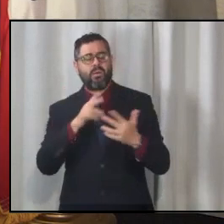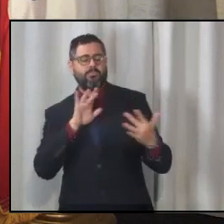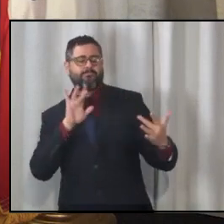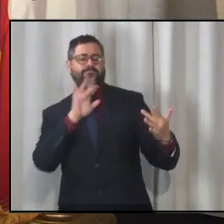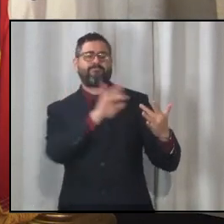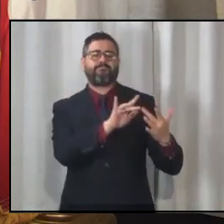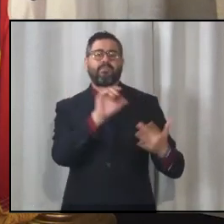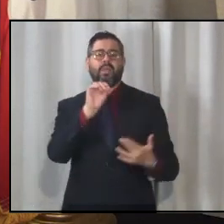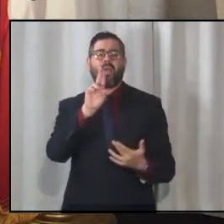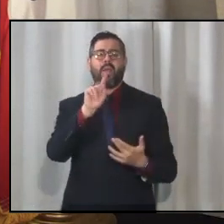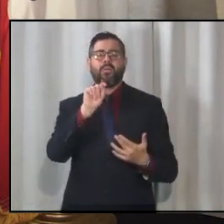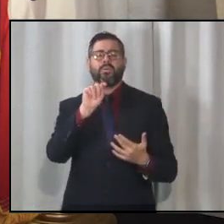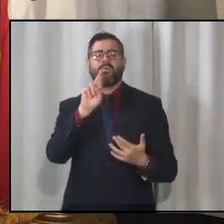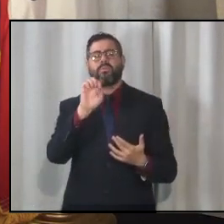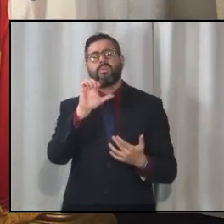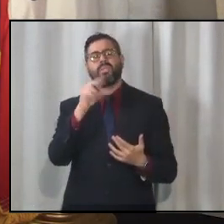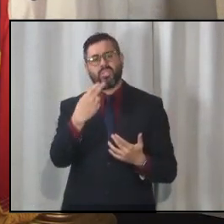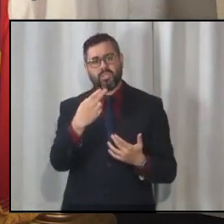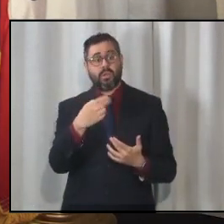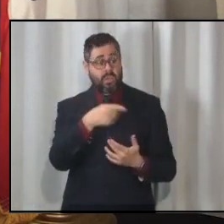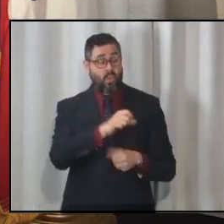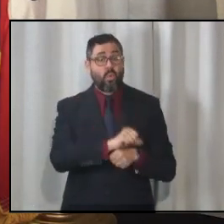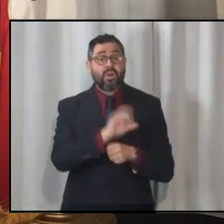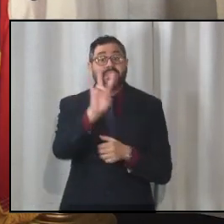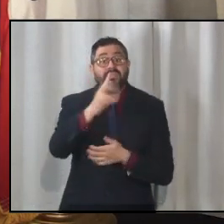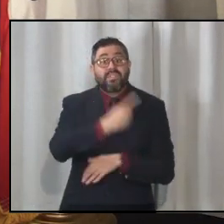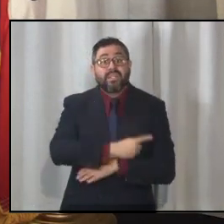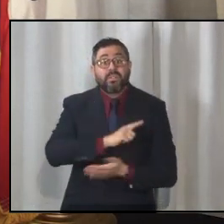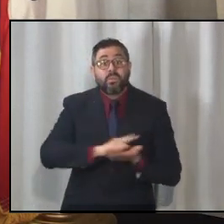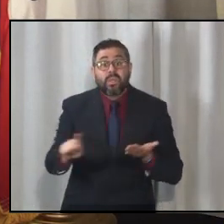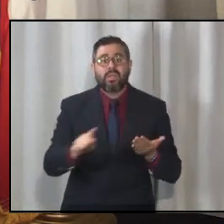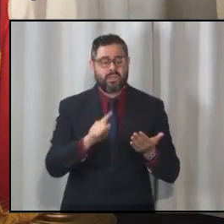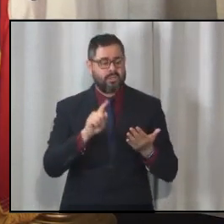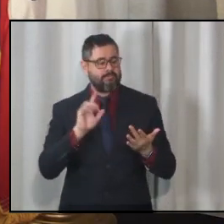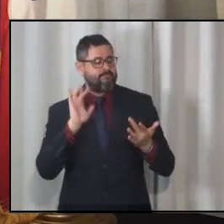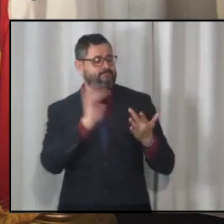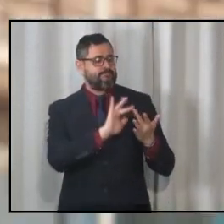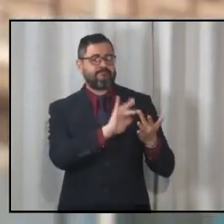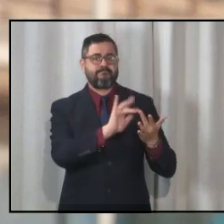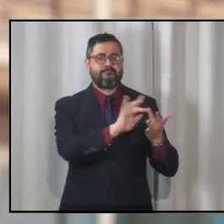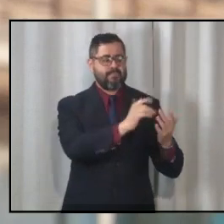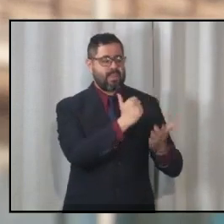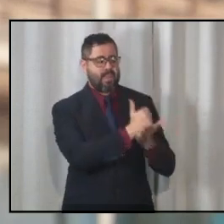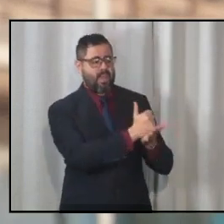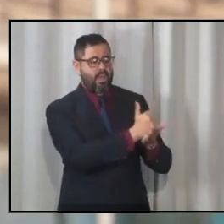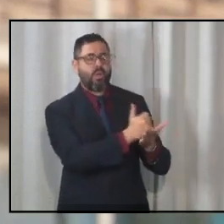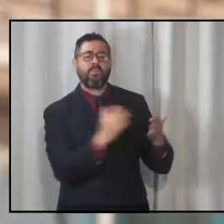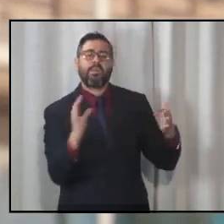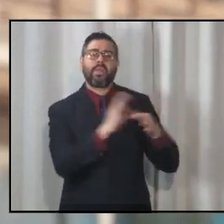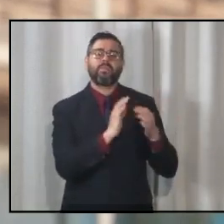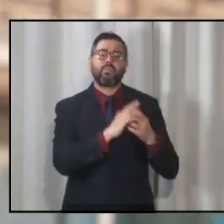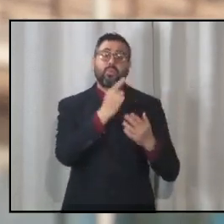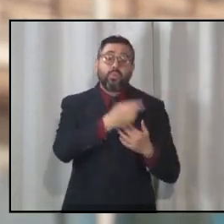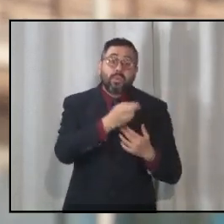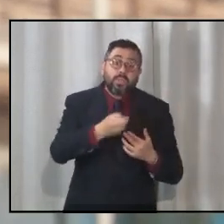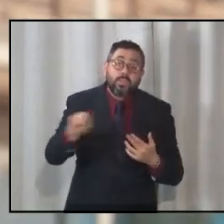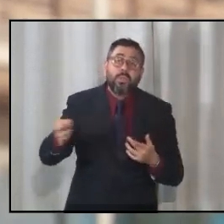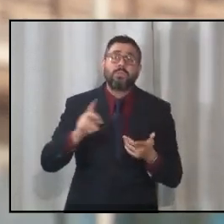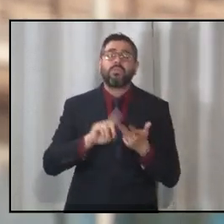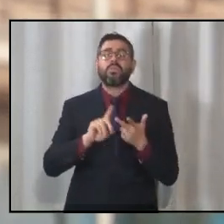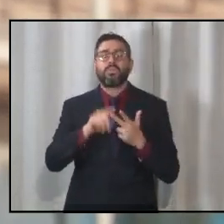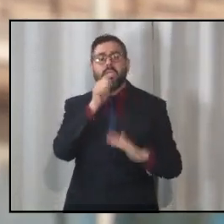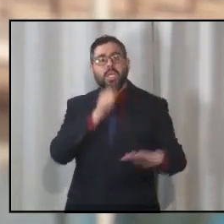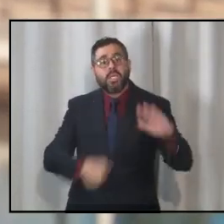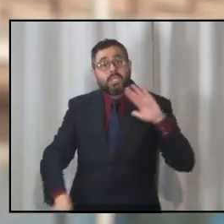7 days a week, and they go throughout the city connecting people who are experiencing homelessness with resources, getting them referrals to